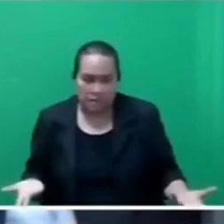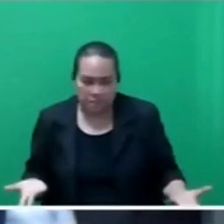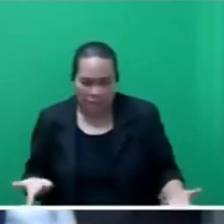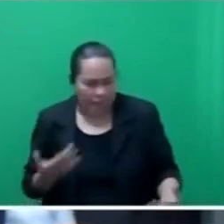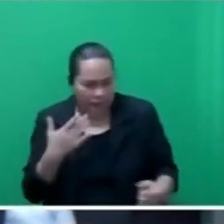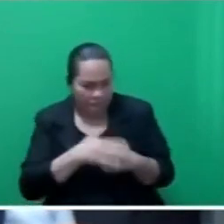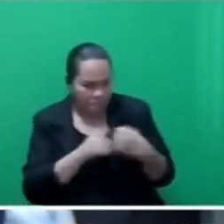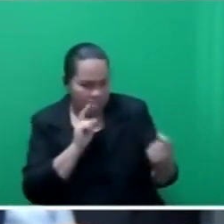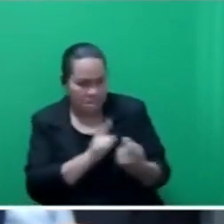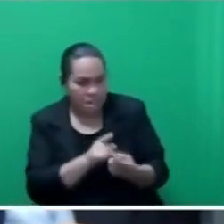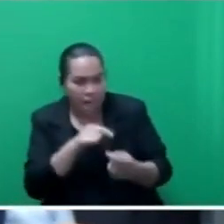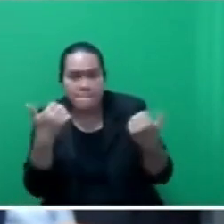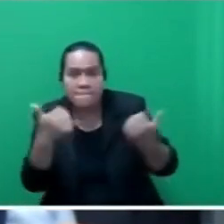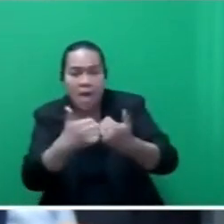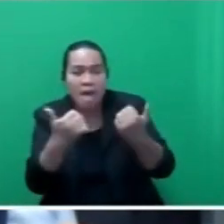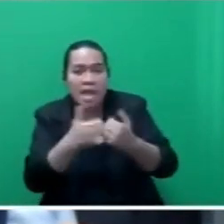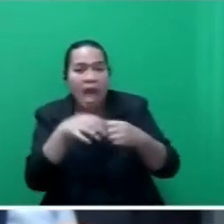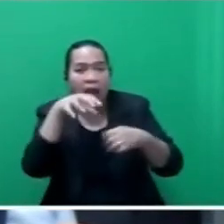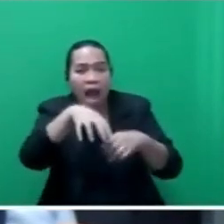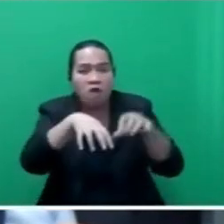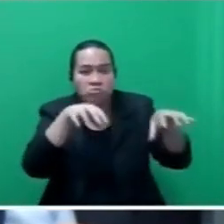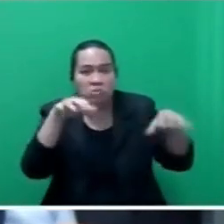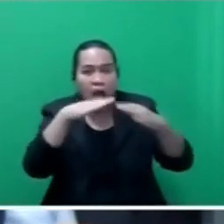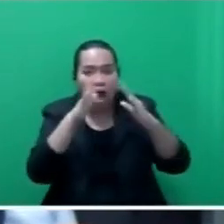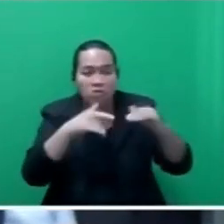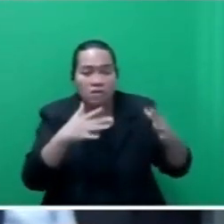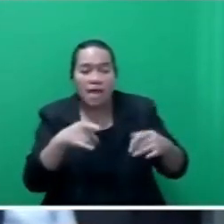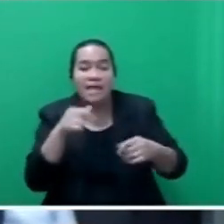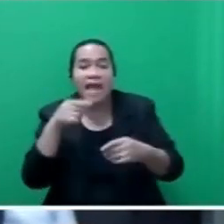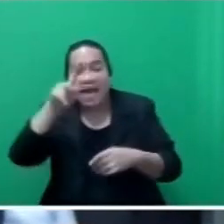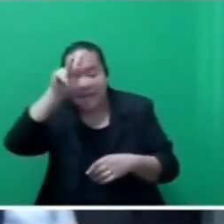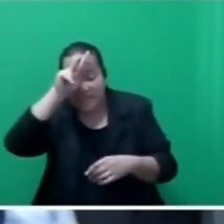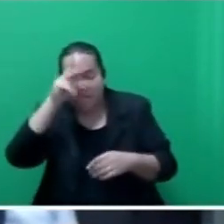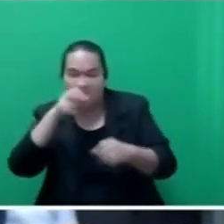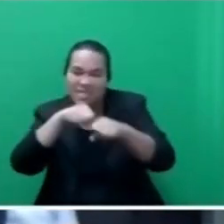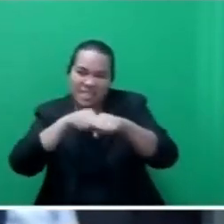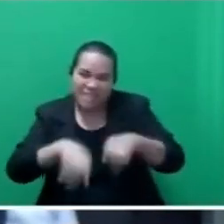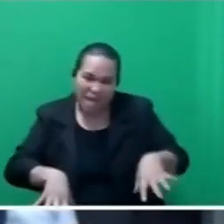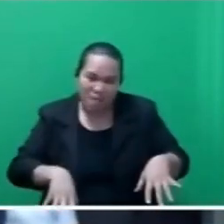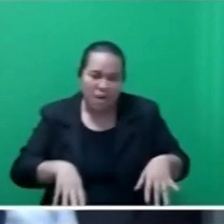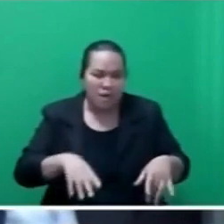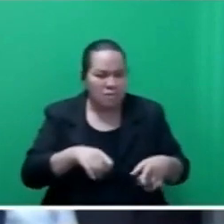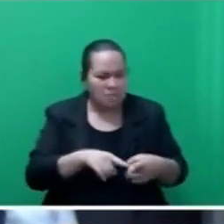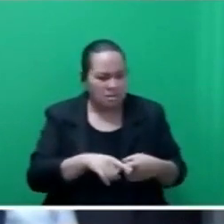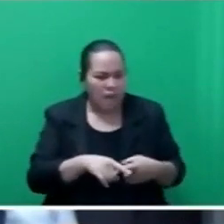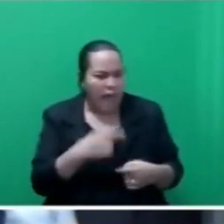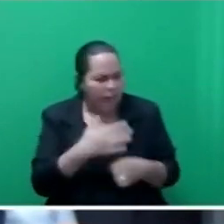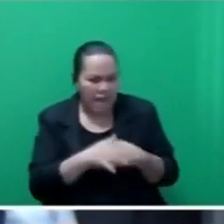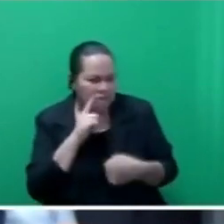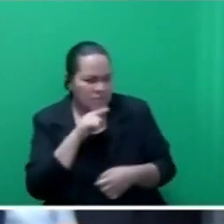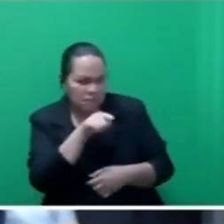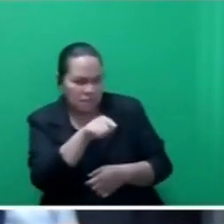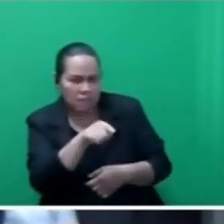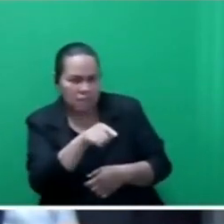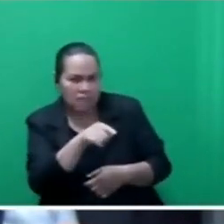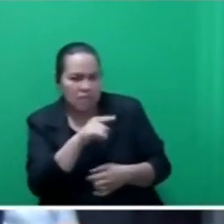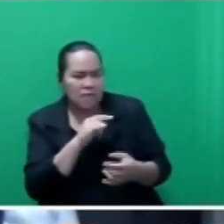When we had houses, many houses in Kandavo that were damaged, and the facilities were damaged, never saw Sibirasoba there, Honorable